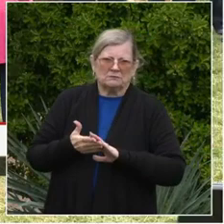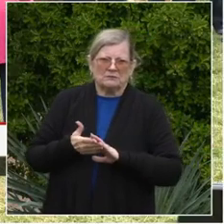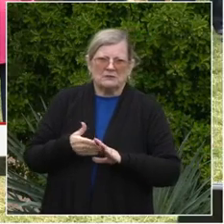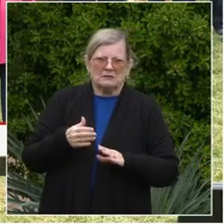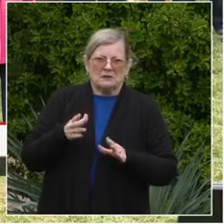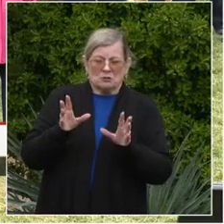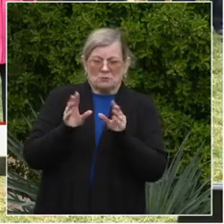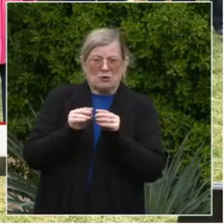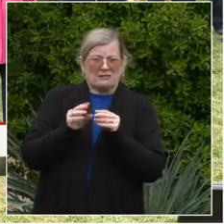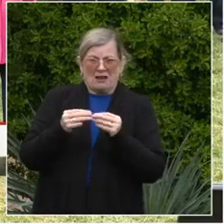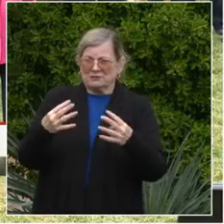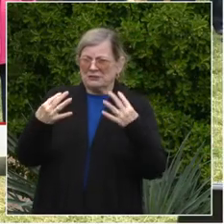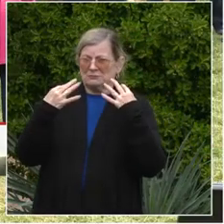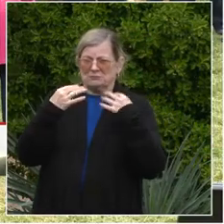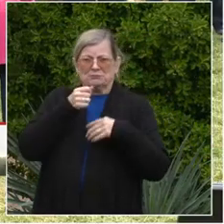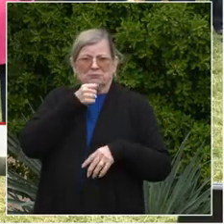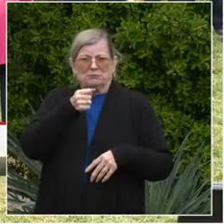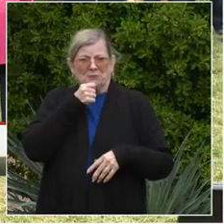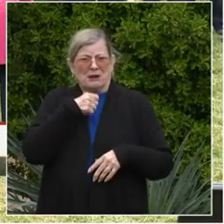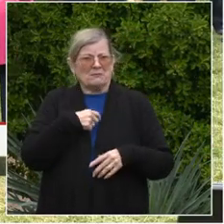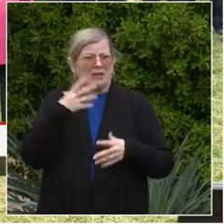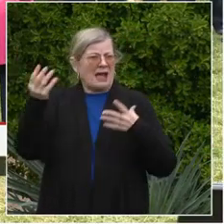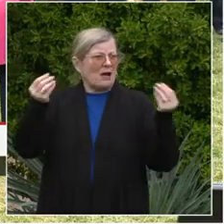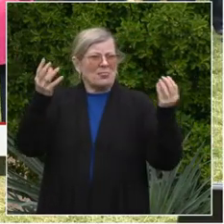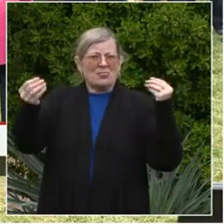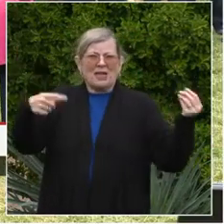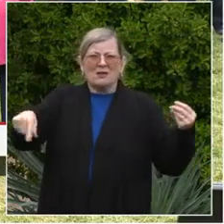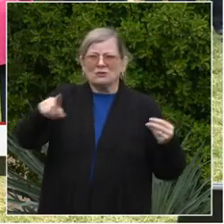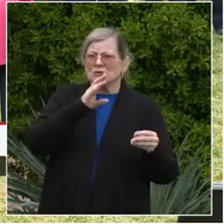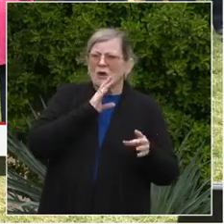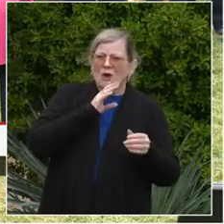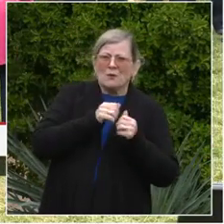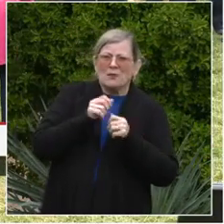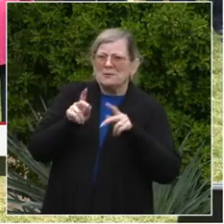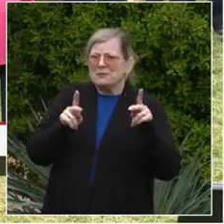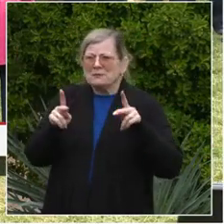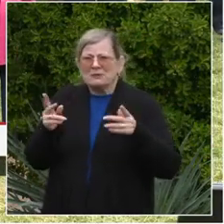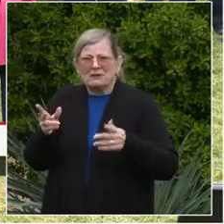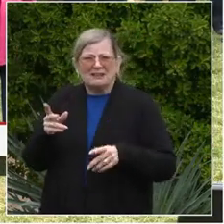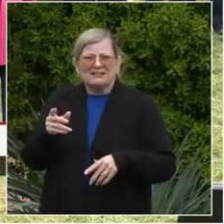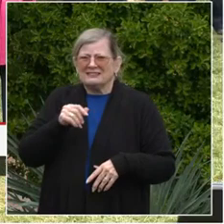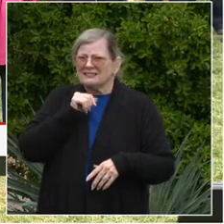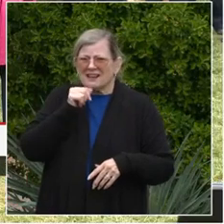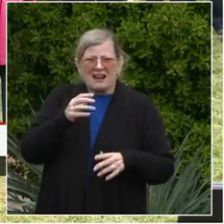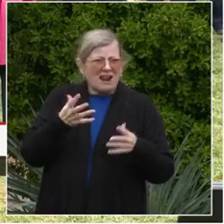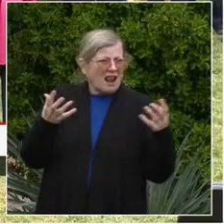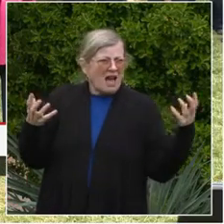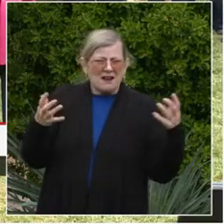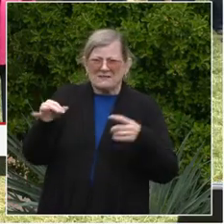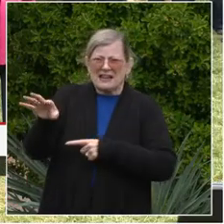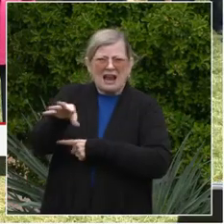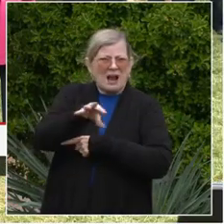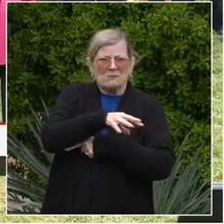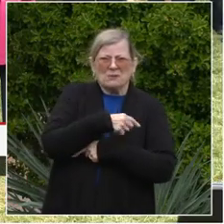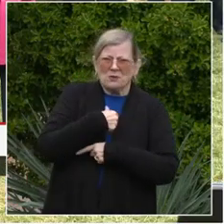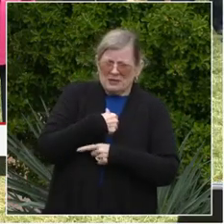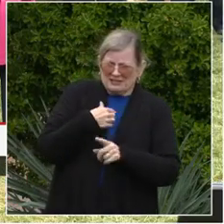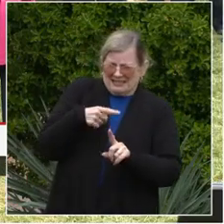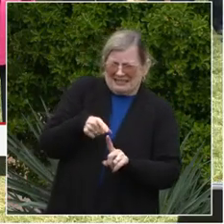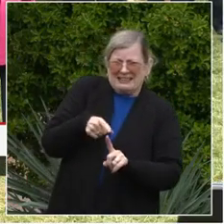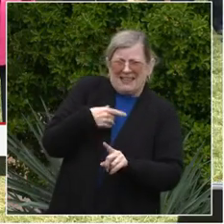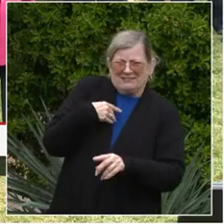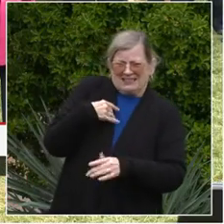lot of times when I'm out and I'm talking to communities, I'm talking to residents, I'm just out there and there's not a lot of cameras around. But we're having this conversation in Ward